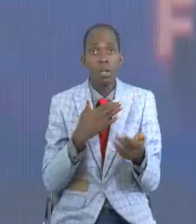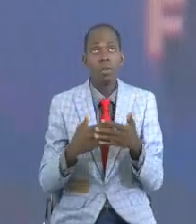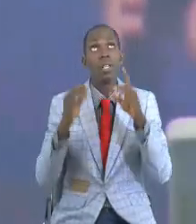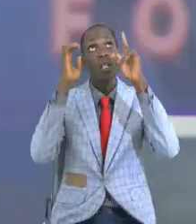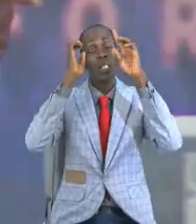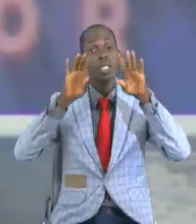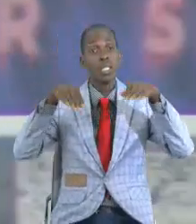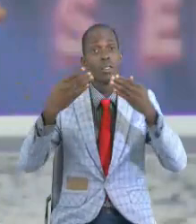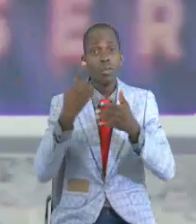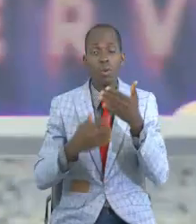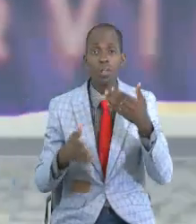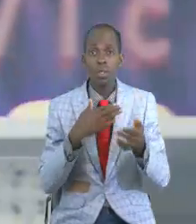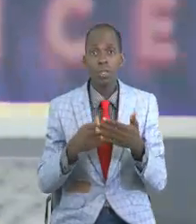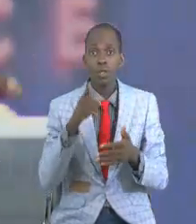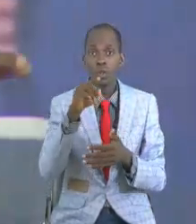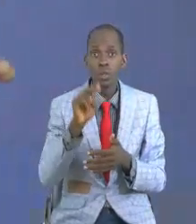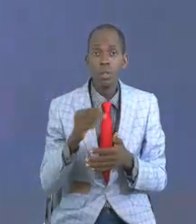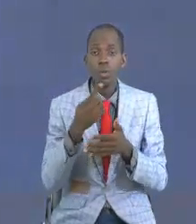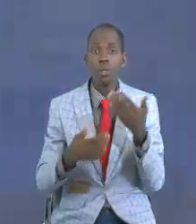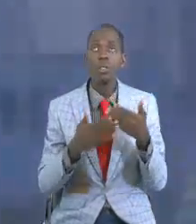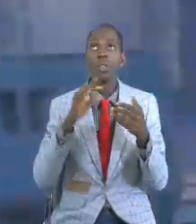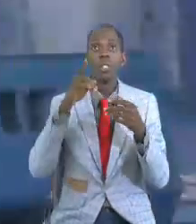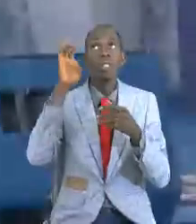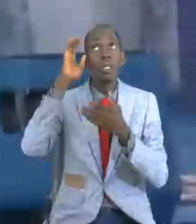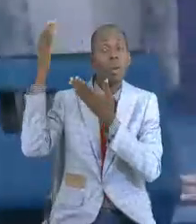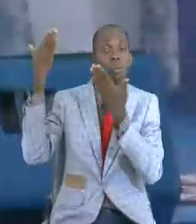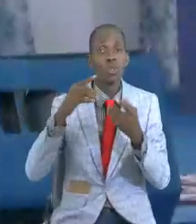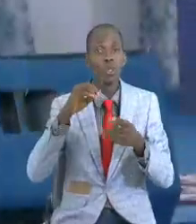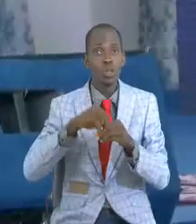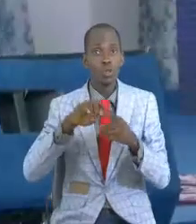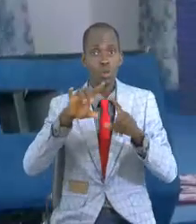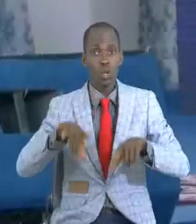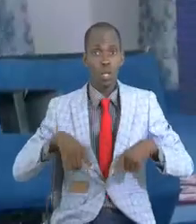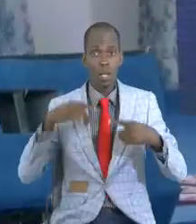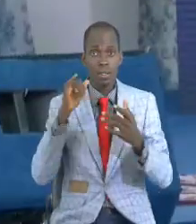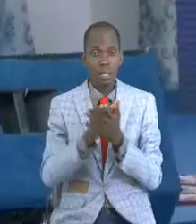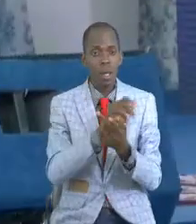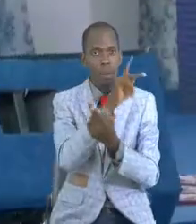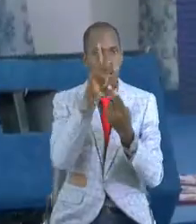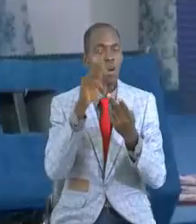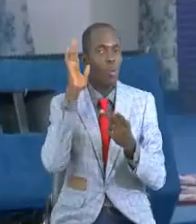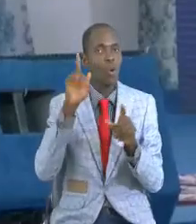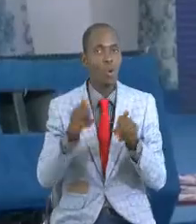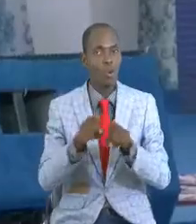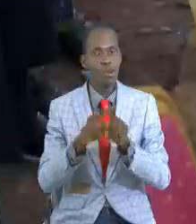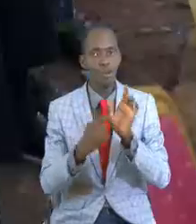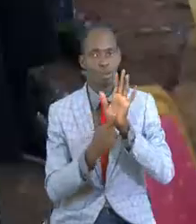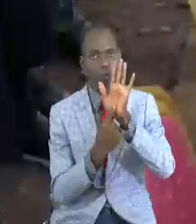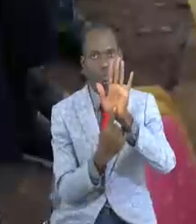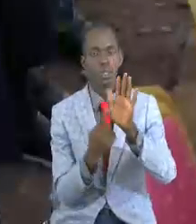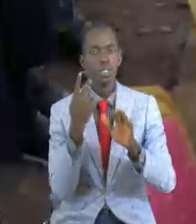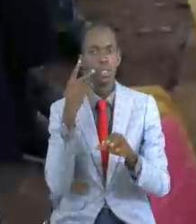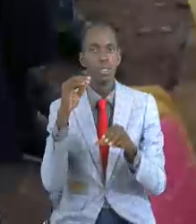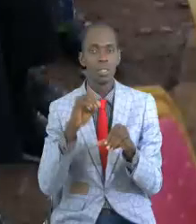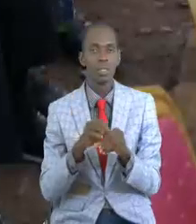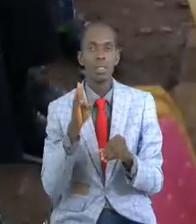he makes and whatever he brings in your life, that perfection will also show. Look at that verse 11. It says,